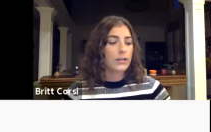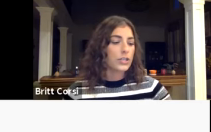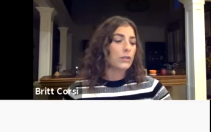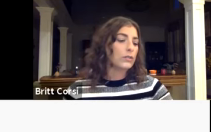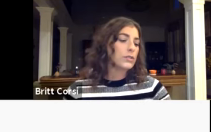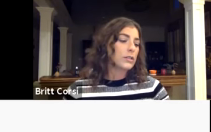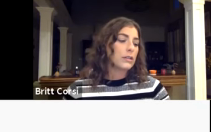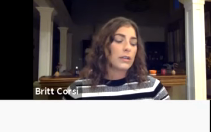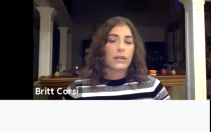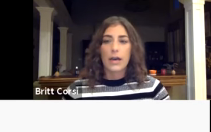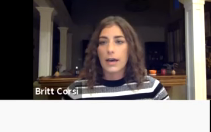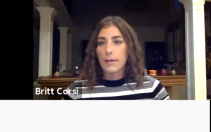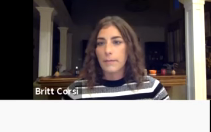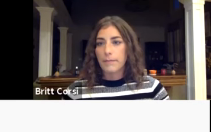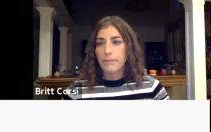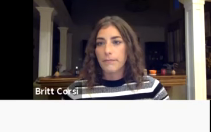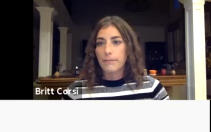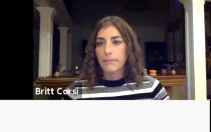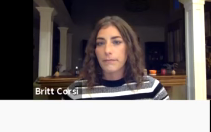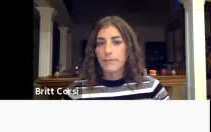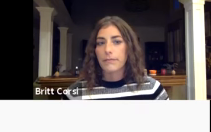clean energy goals.